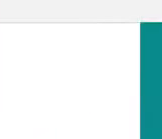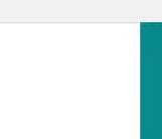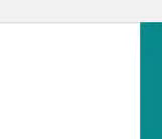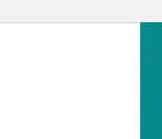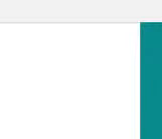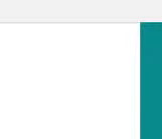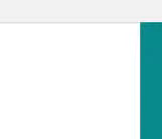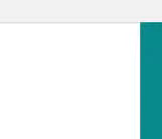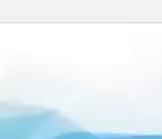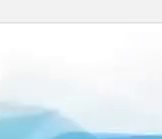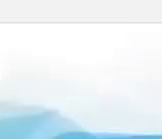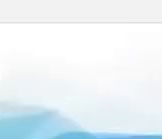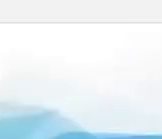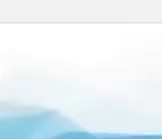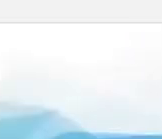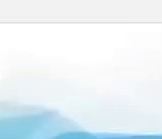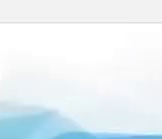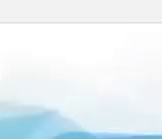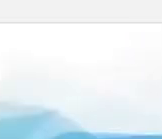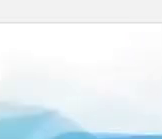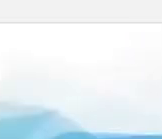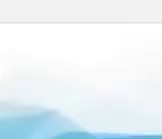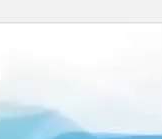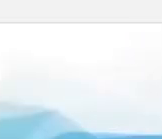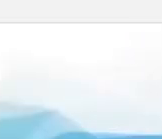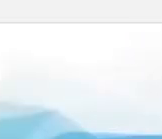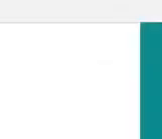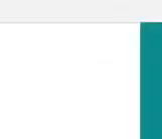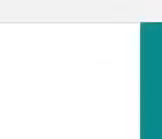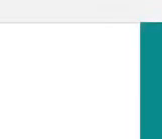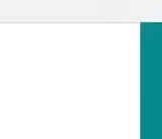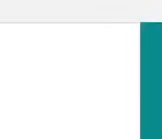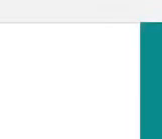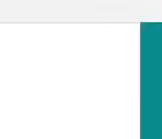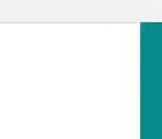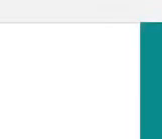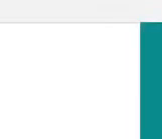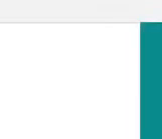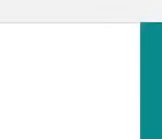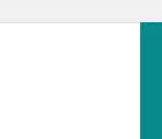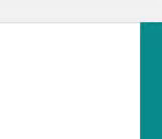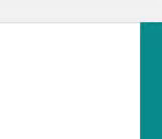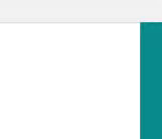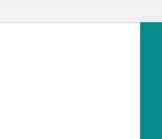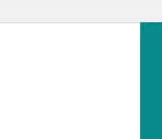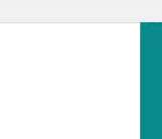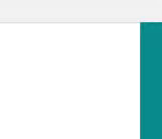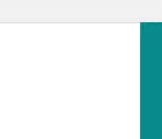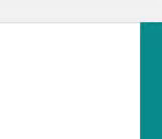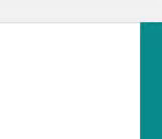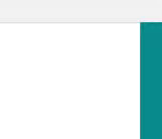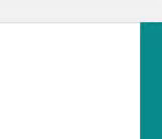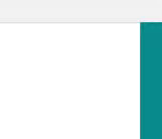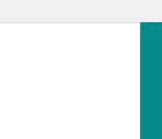know, what we're doing. And so where the project is at, there we go.